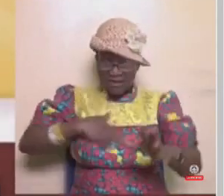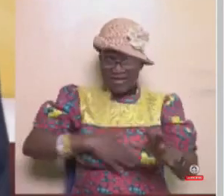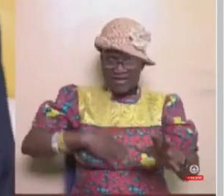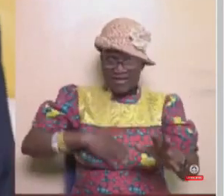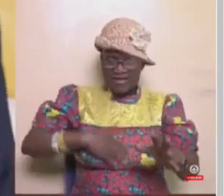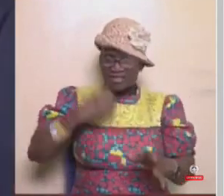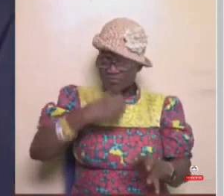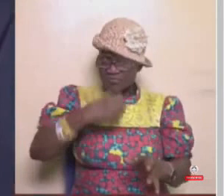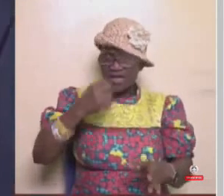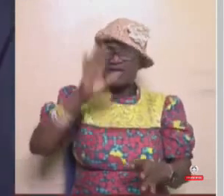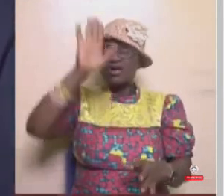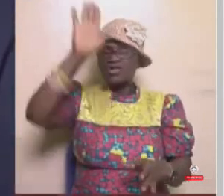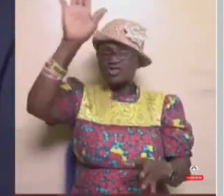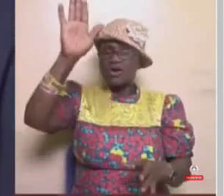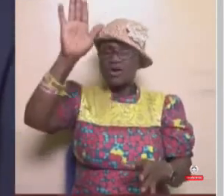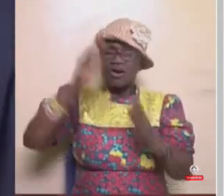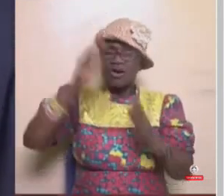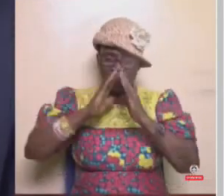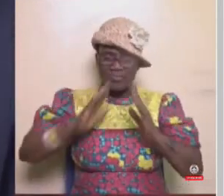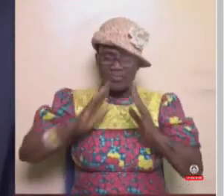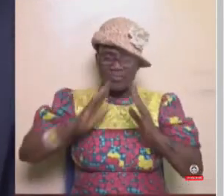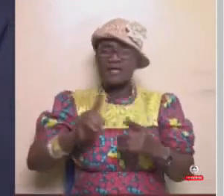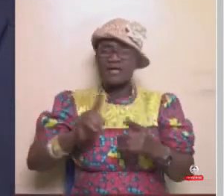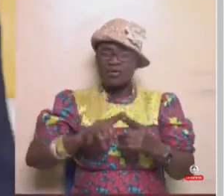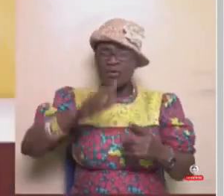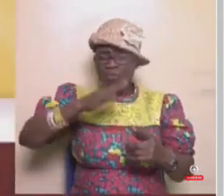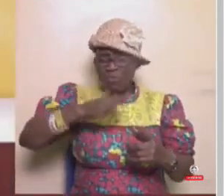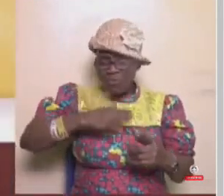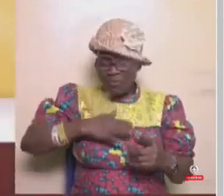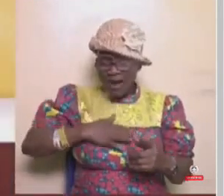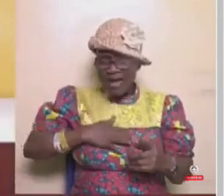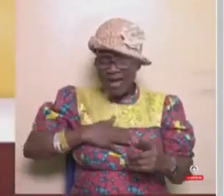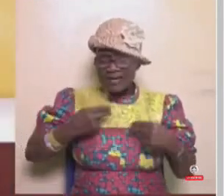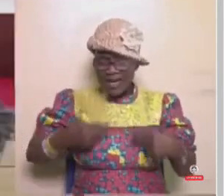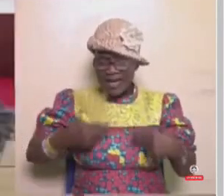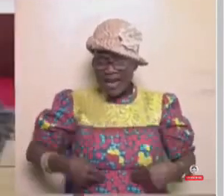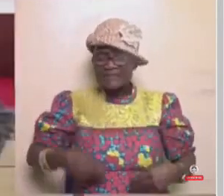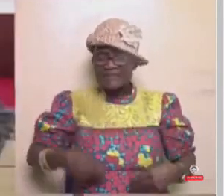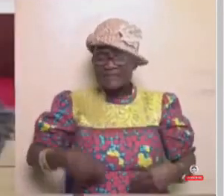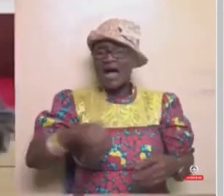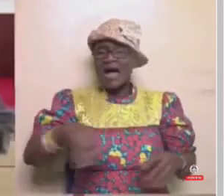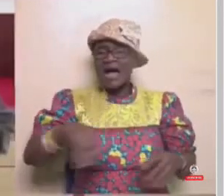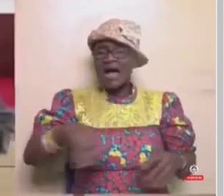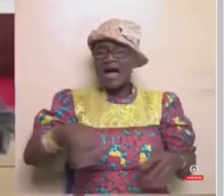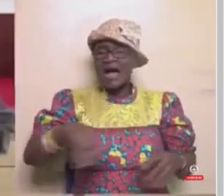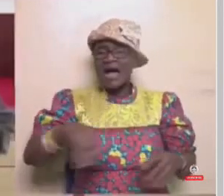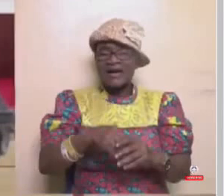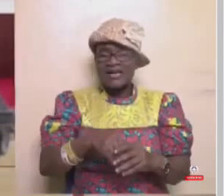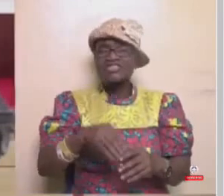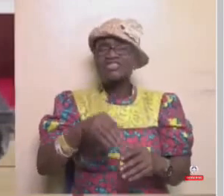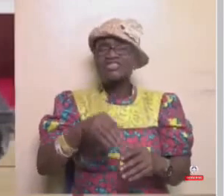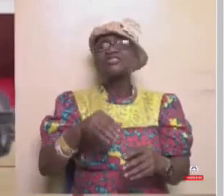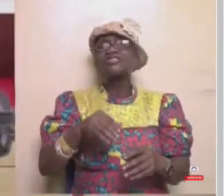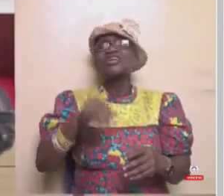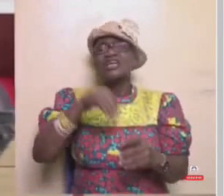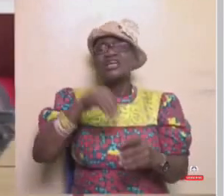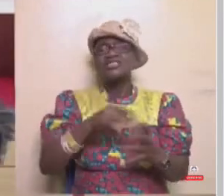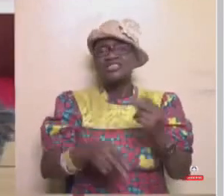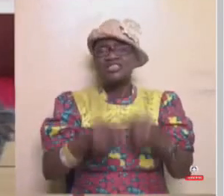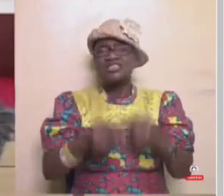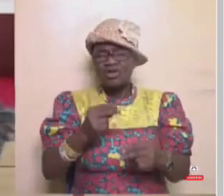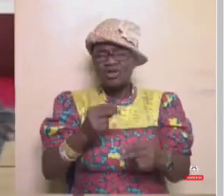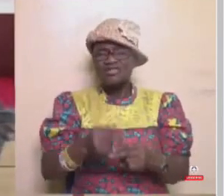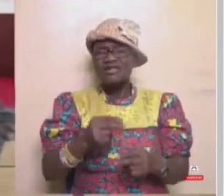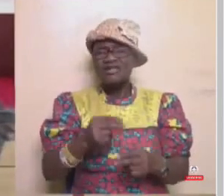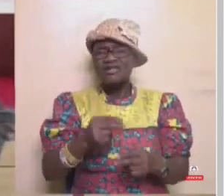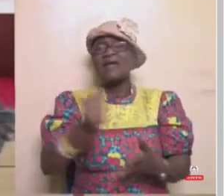peace to my head and my marriage in Jesus' name. Father, please speak your peace to my head